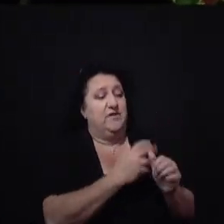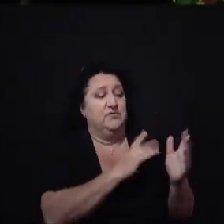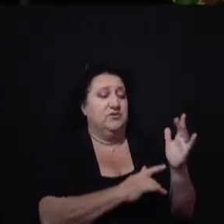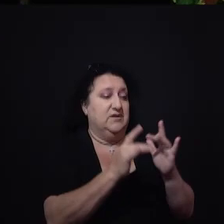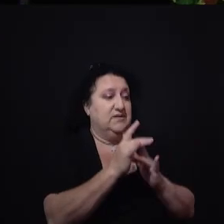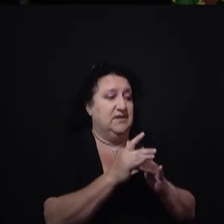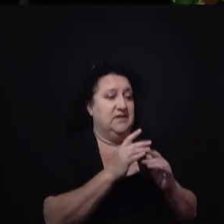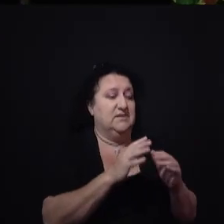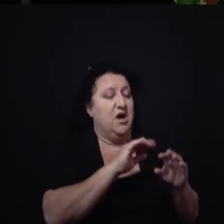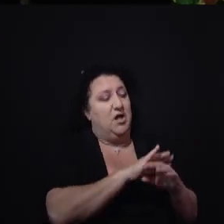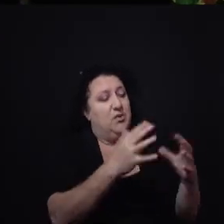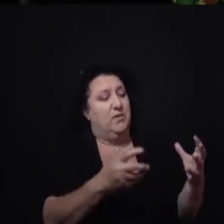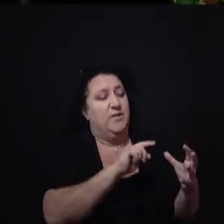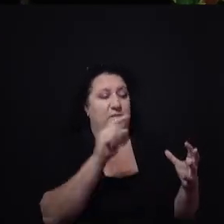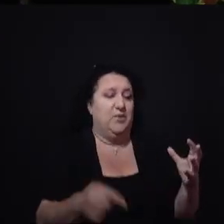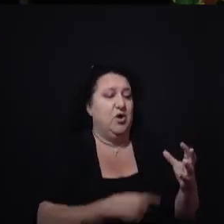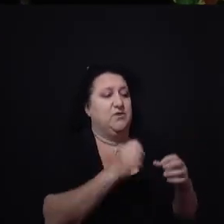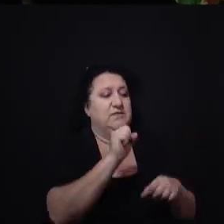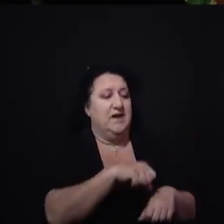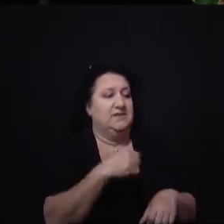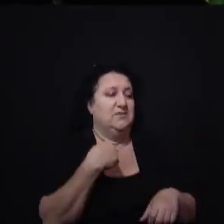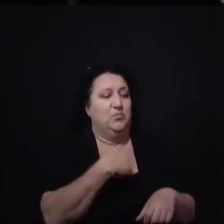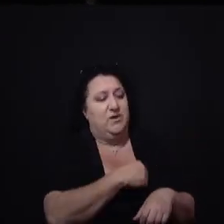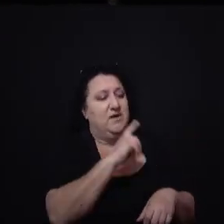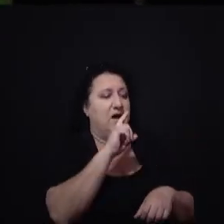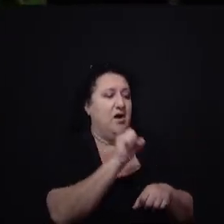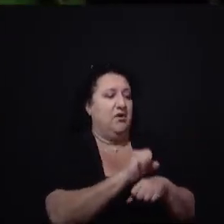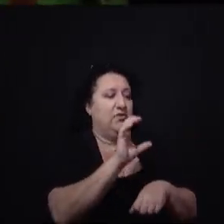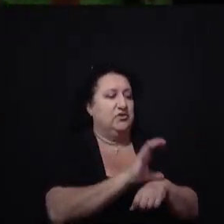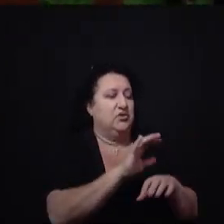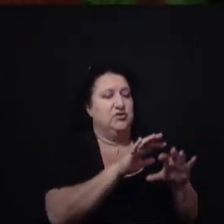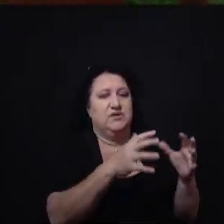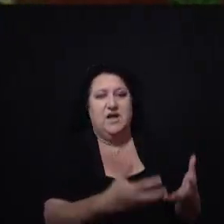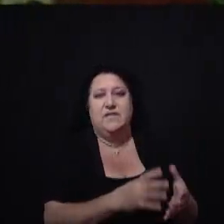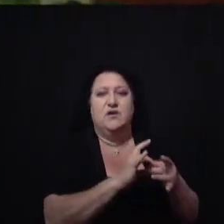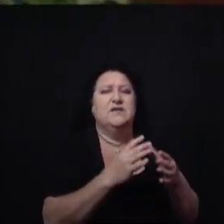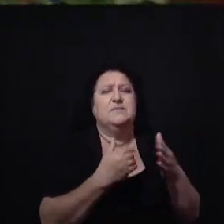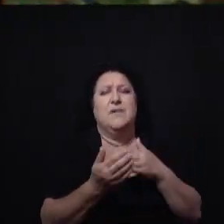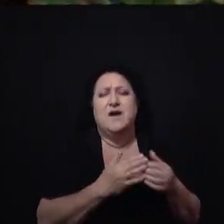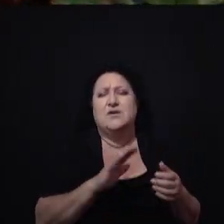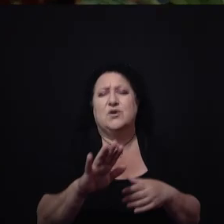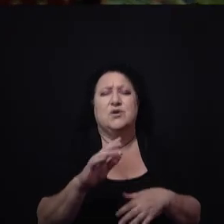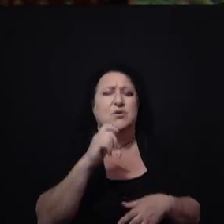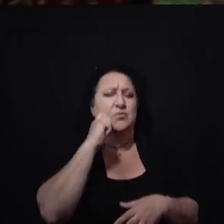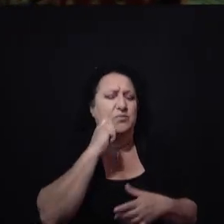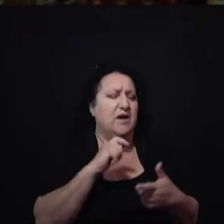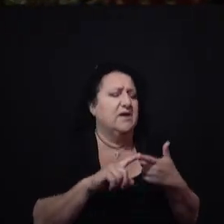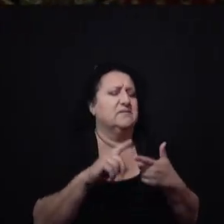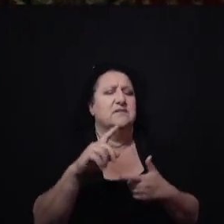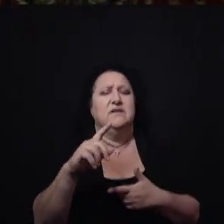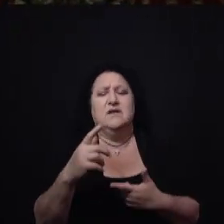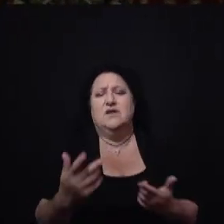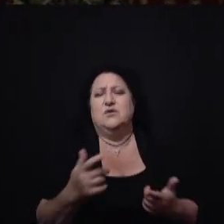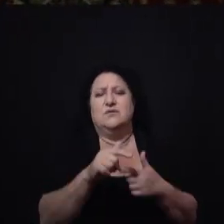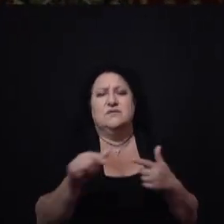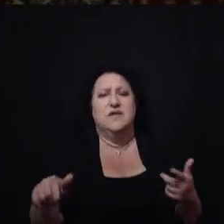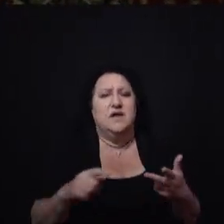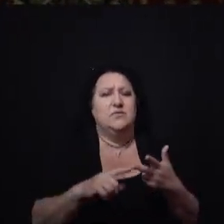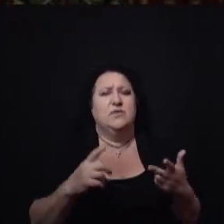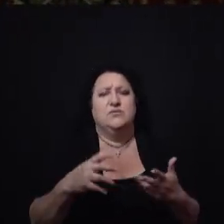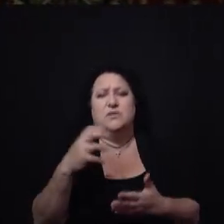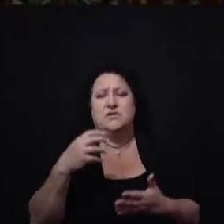together. Again, doesn't matter the color of your skin, doesn't matter where you come from, doesn't matter what language is your first language, doesn't matter if you're rich,